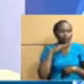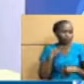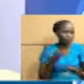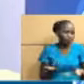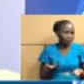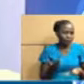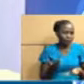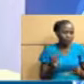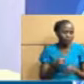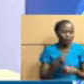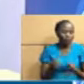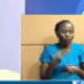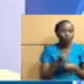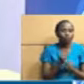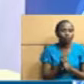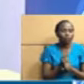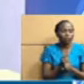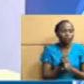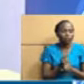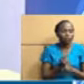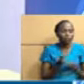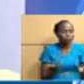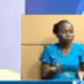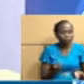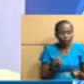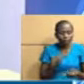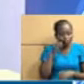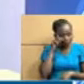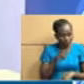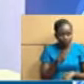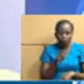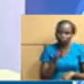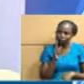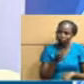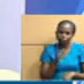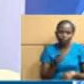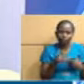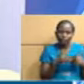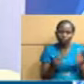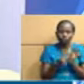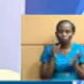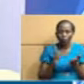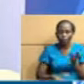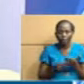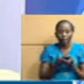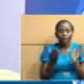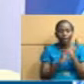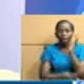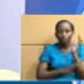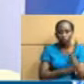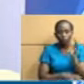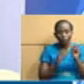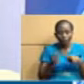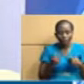They can't be produced that quickly. And I think this starts to tell us that any country should look at which